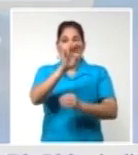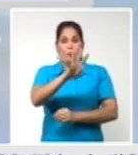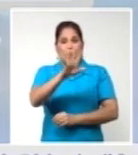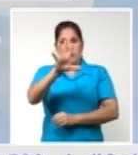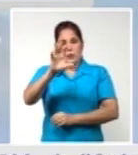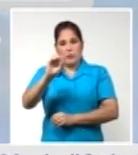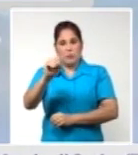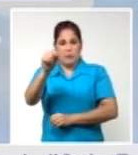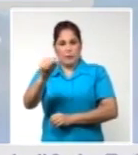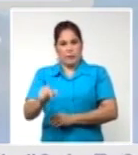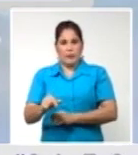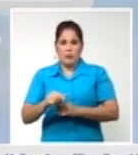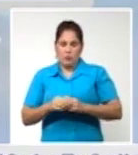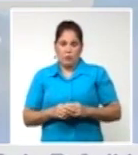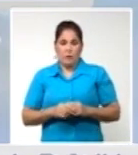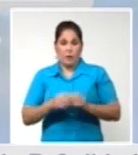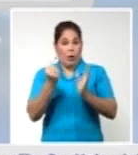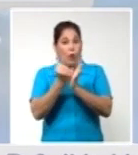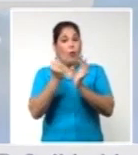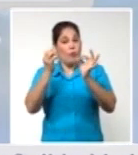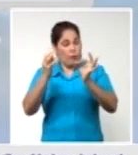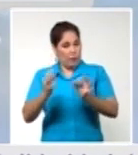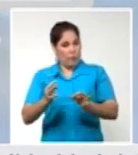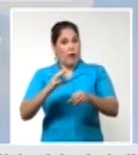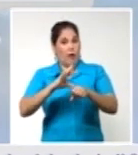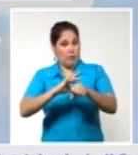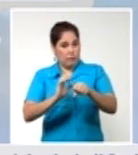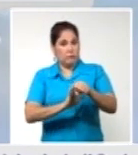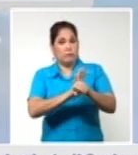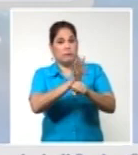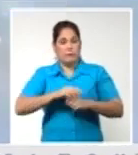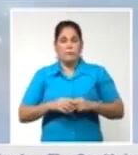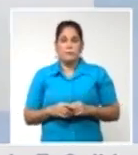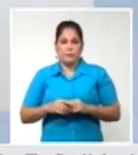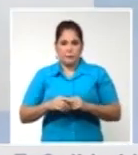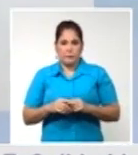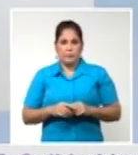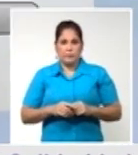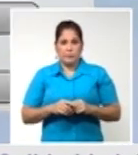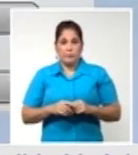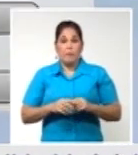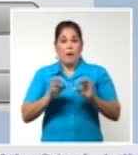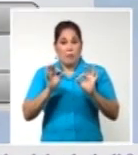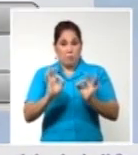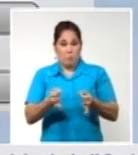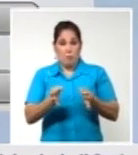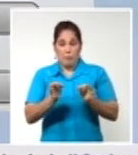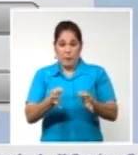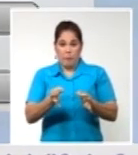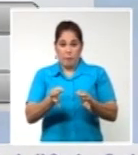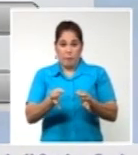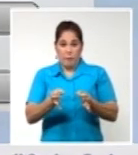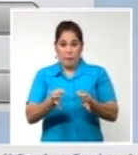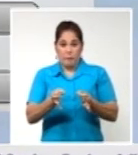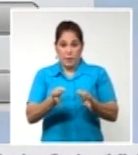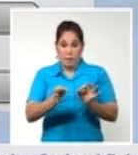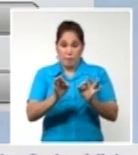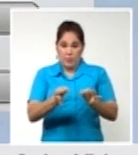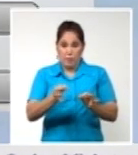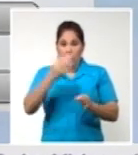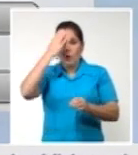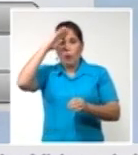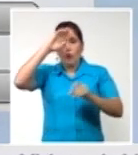7,107 samples in our various molecular biology laboratories. Of the 7,107